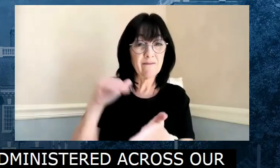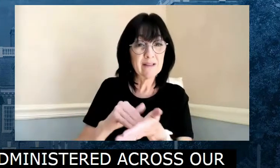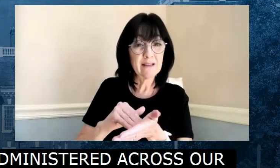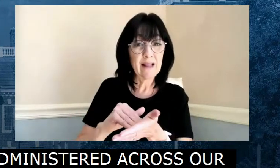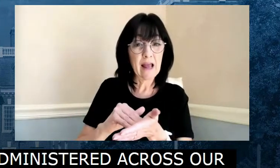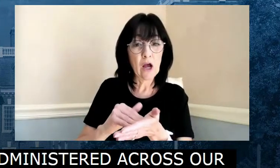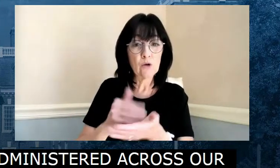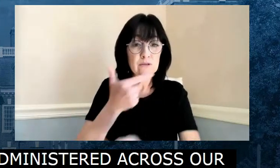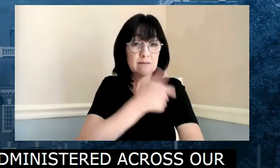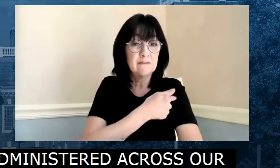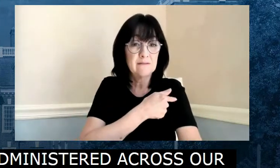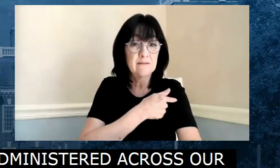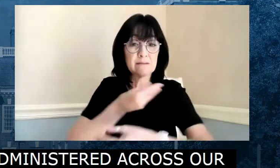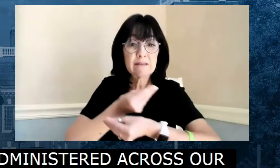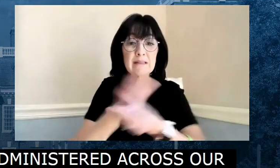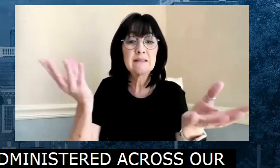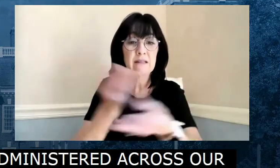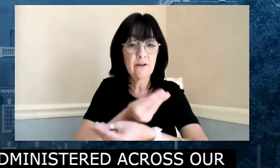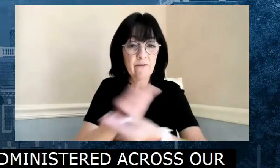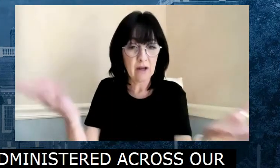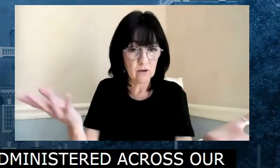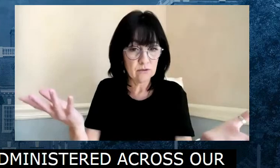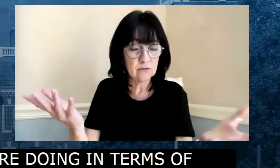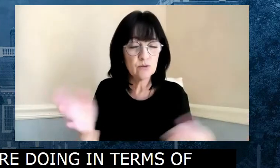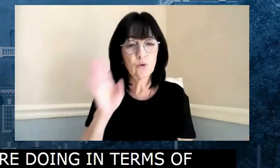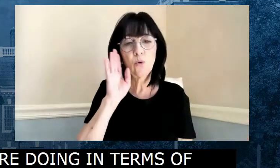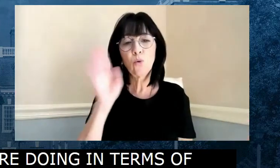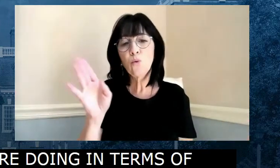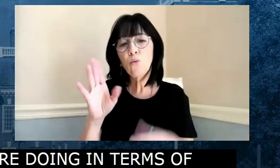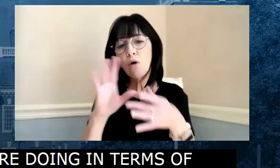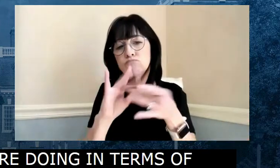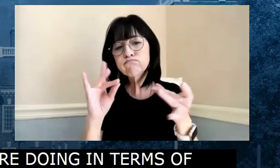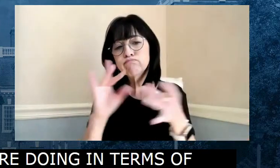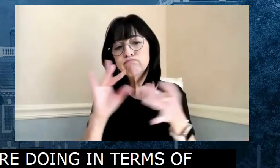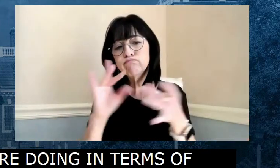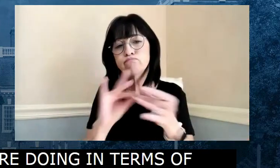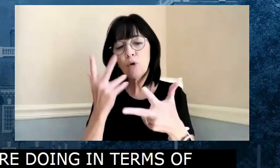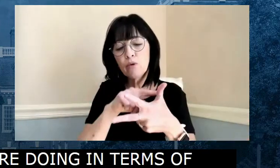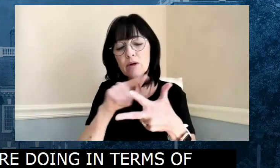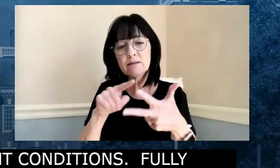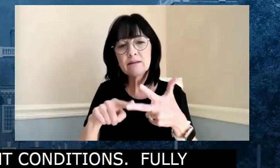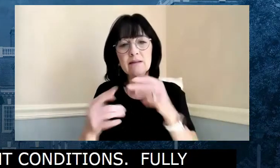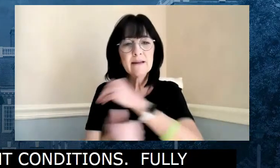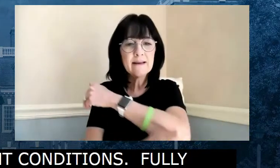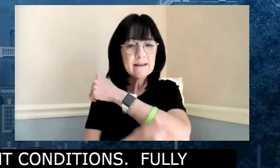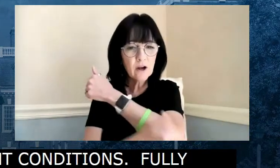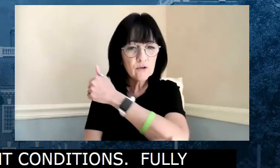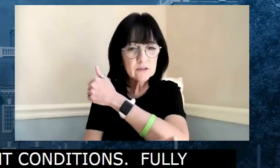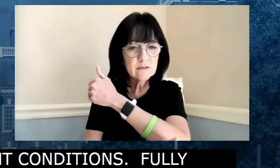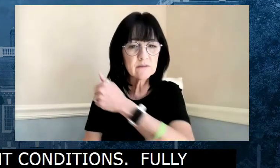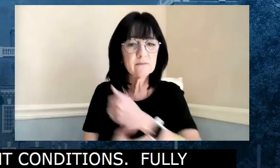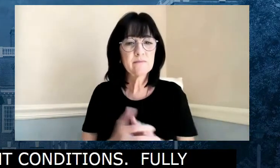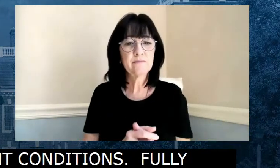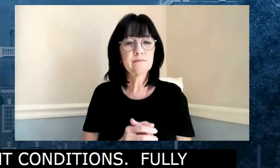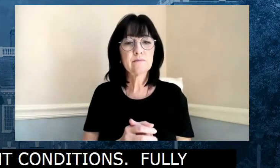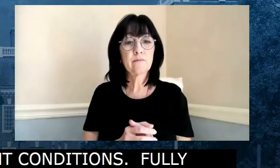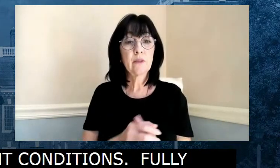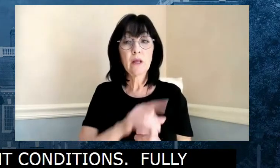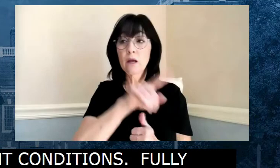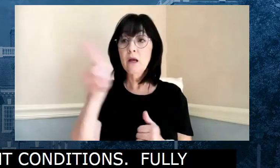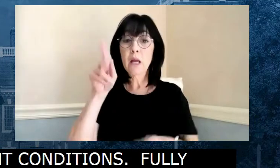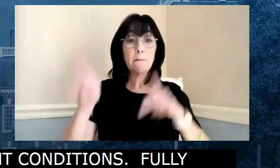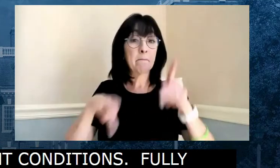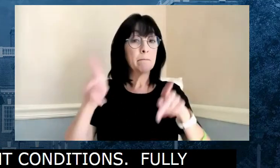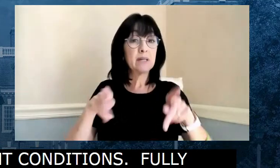in the 3 different counties. Fully vaccinated, about 353,000, and we need to push